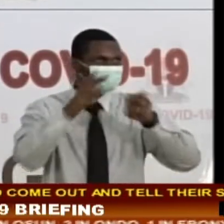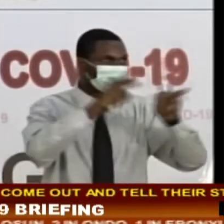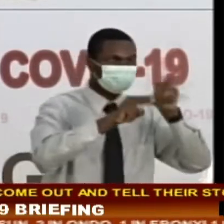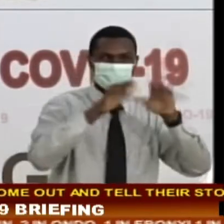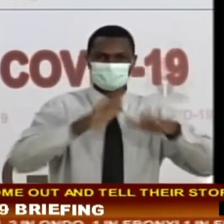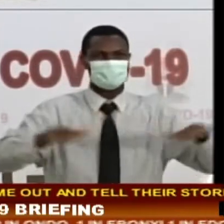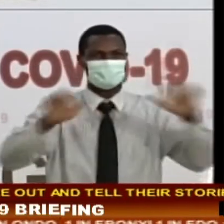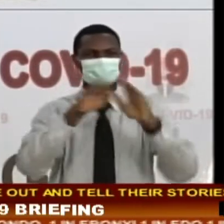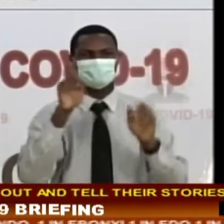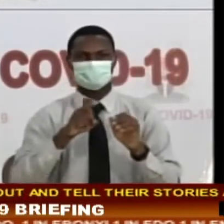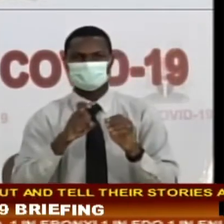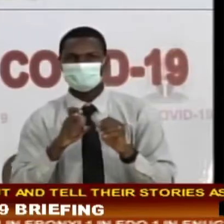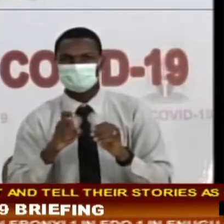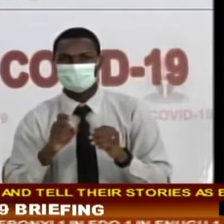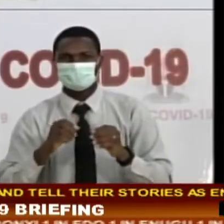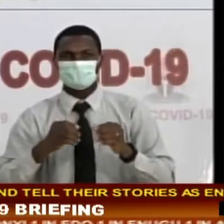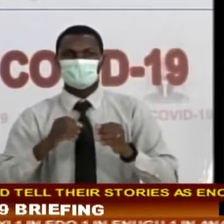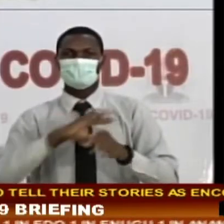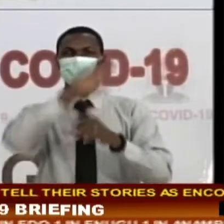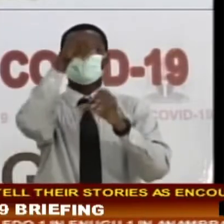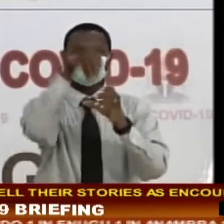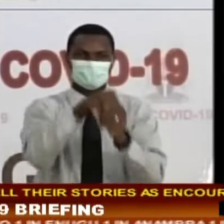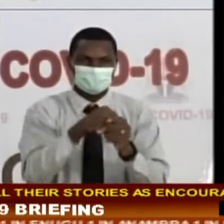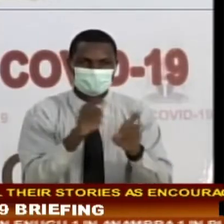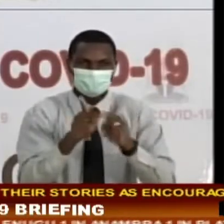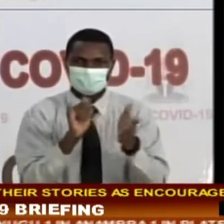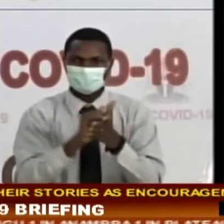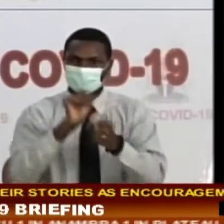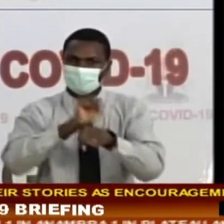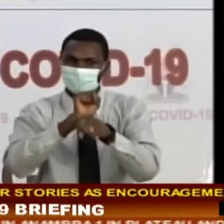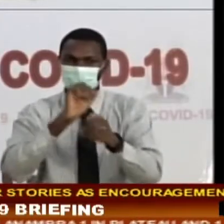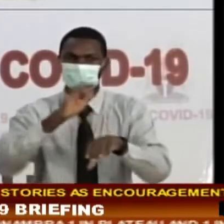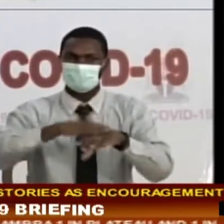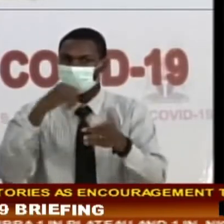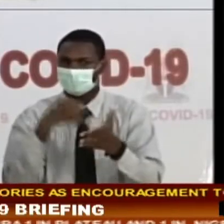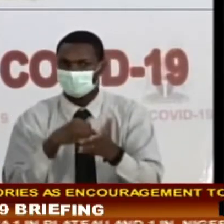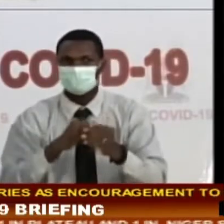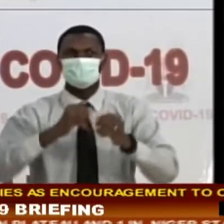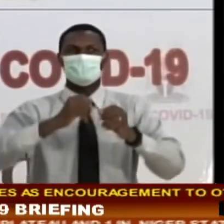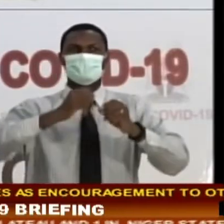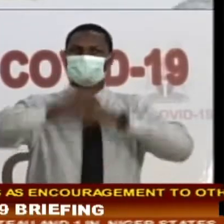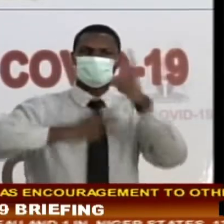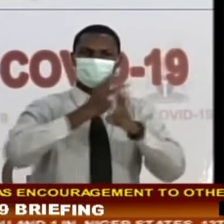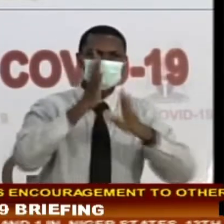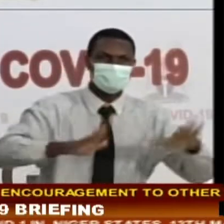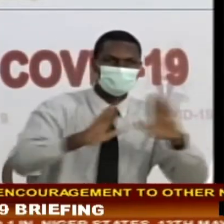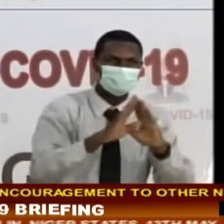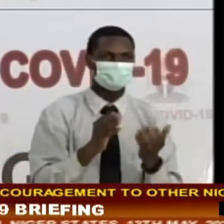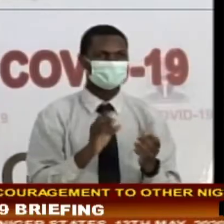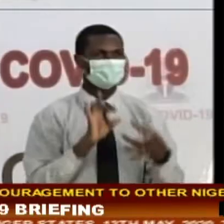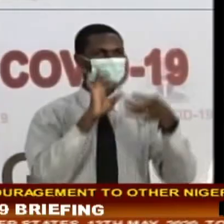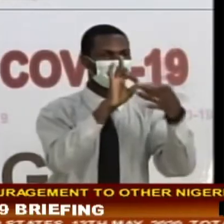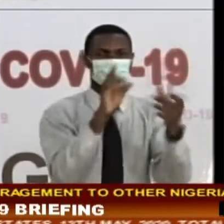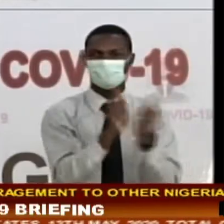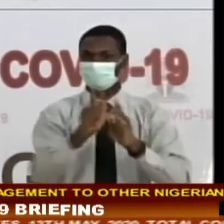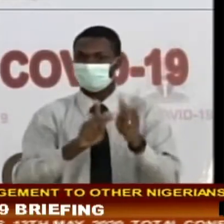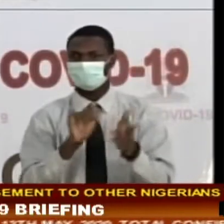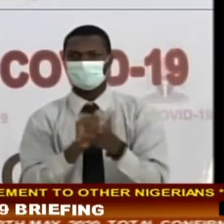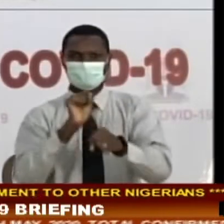vaccines we must engage globally to have more access to um Diagnostics that is one of our biggest